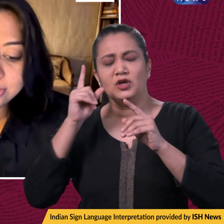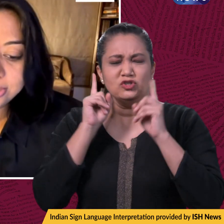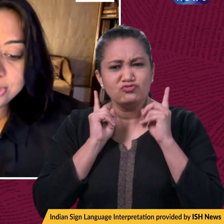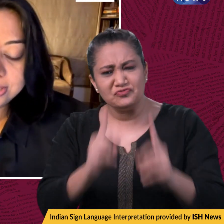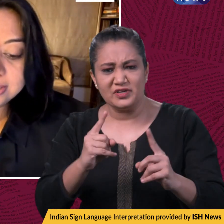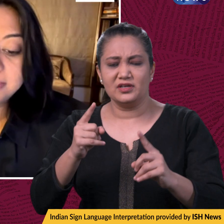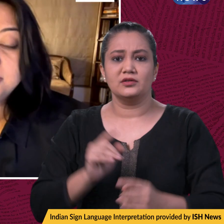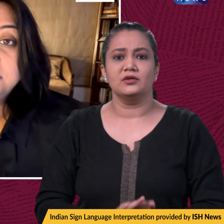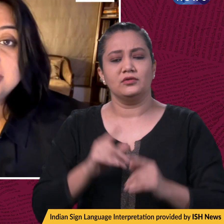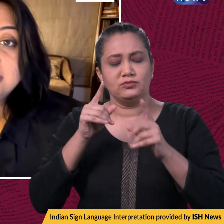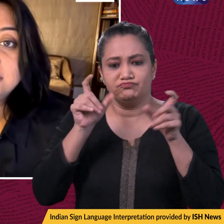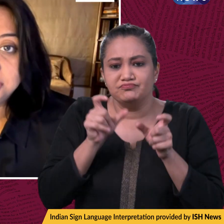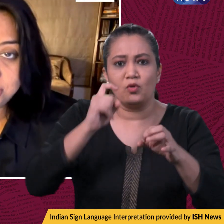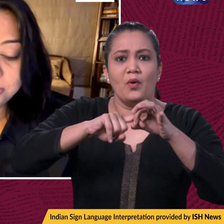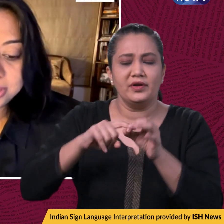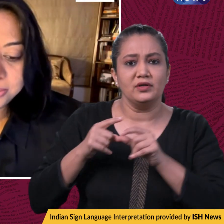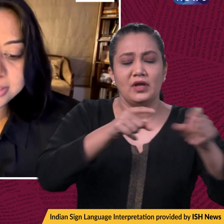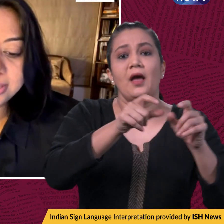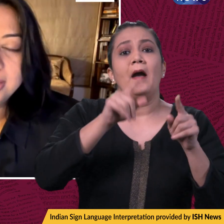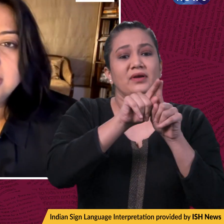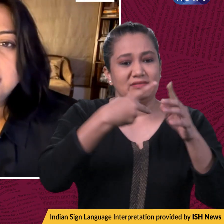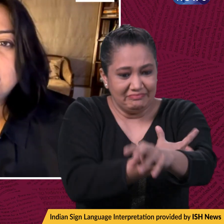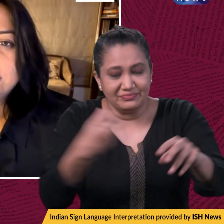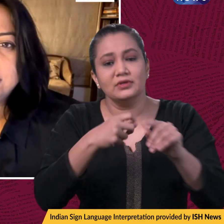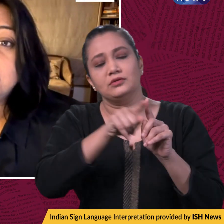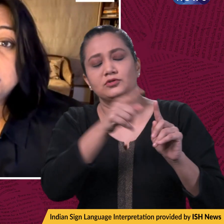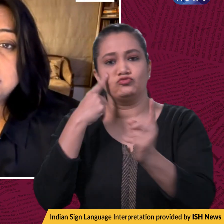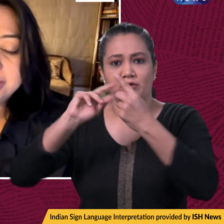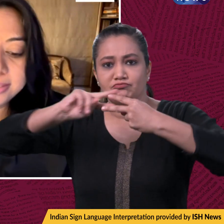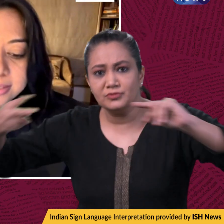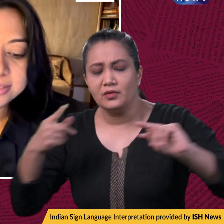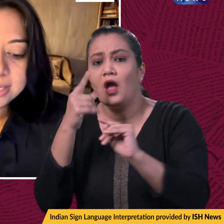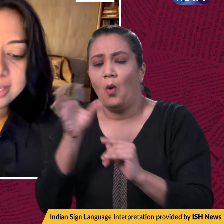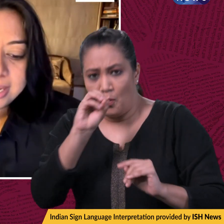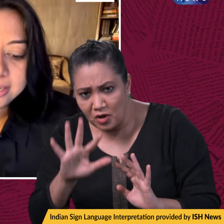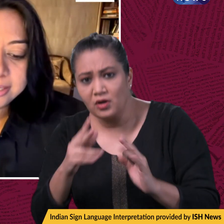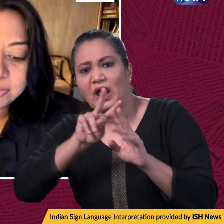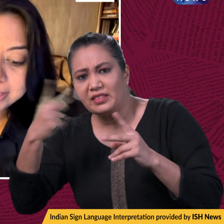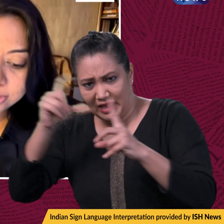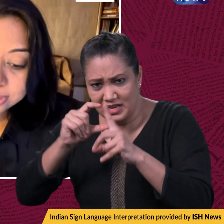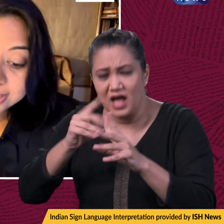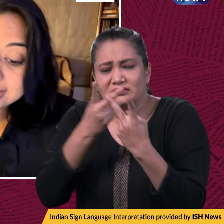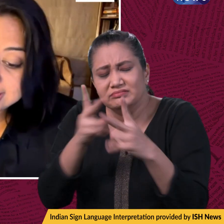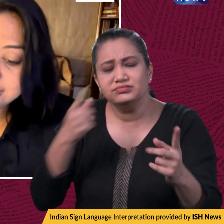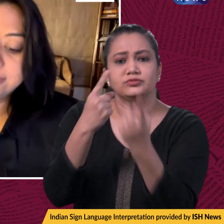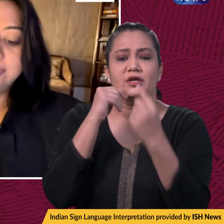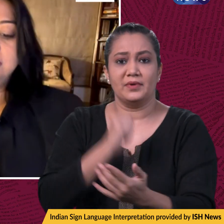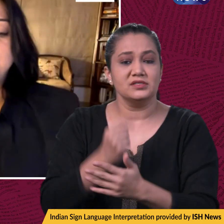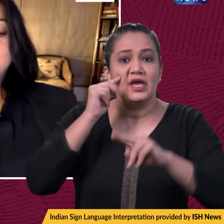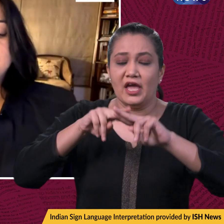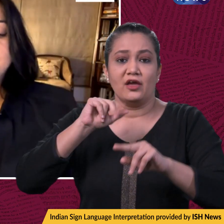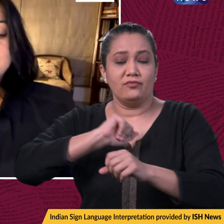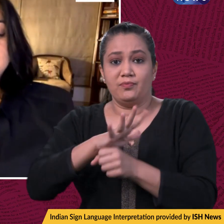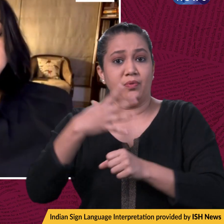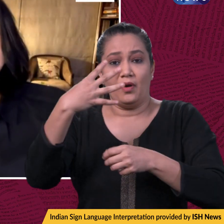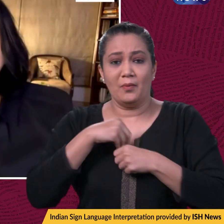strict isolation and their samples will be sent in for genome sequencing in order to figure out which variant it is. If a passenger tests negative, they will